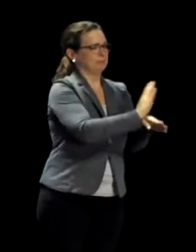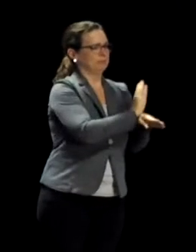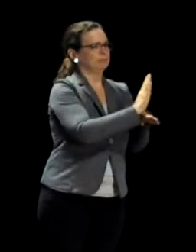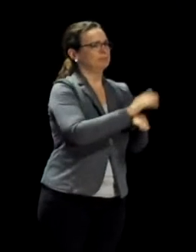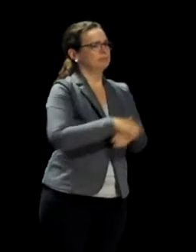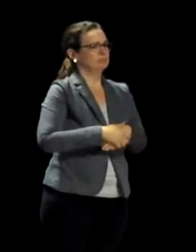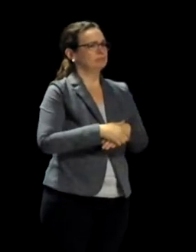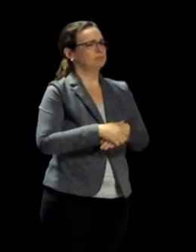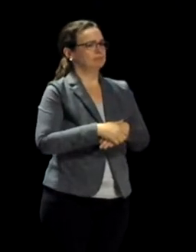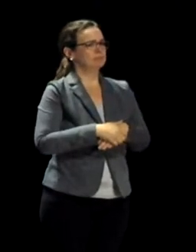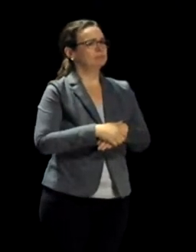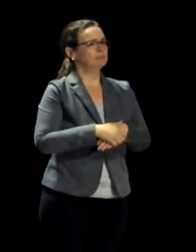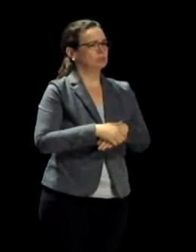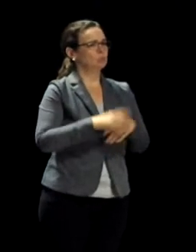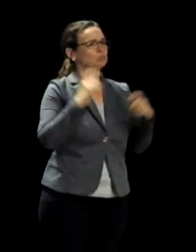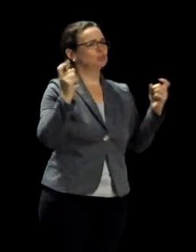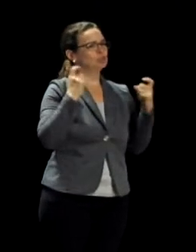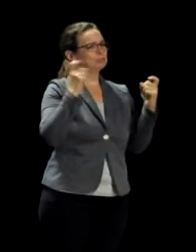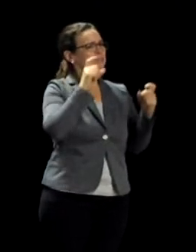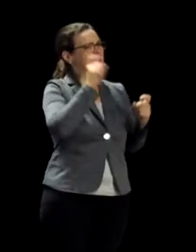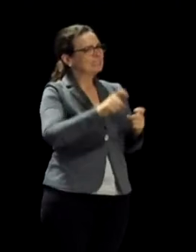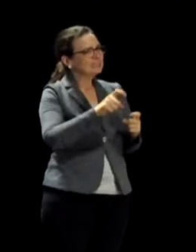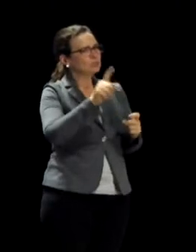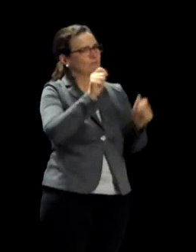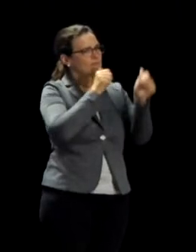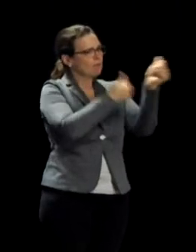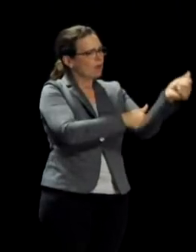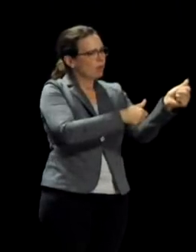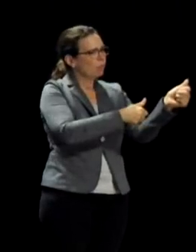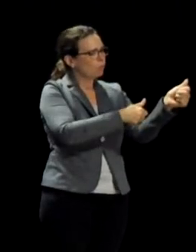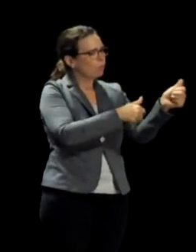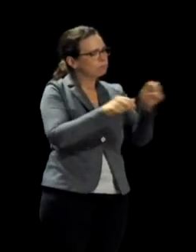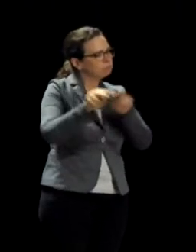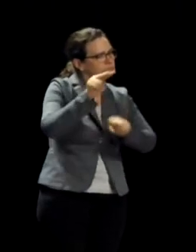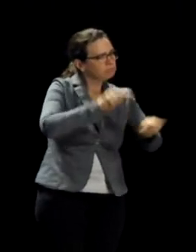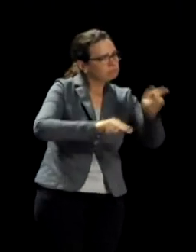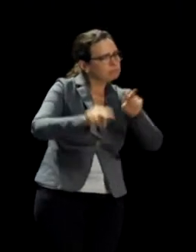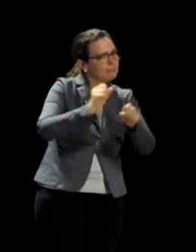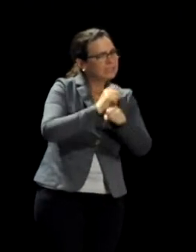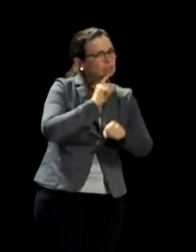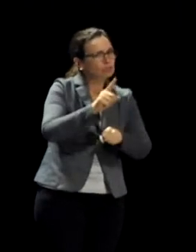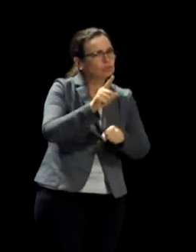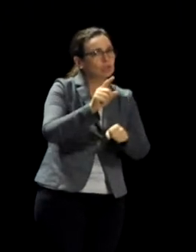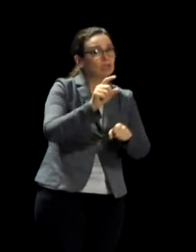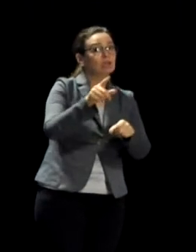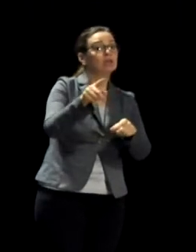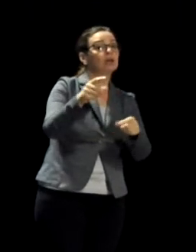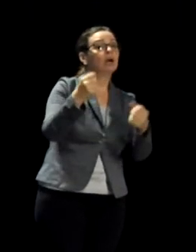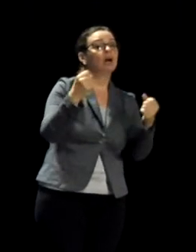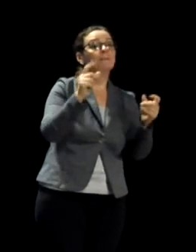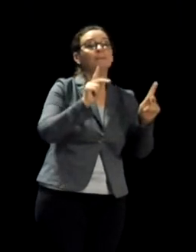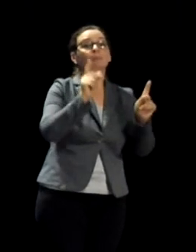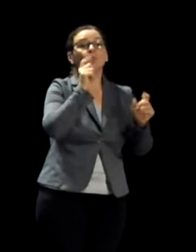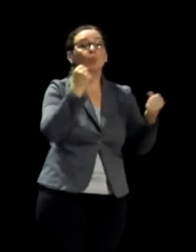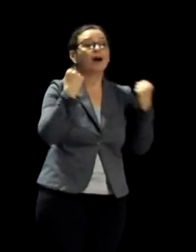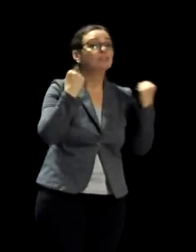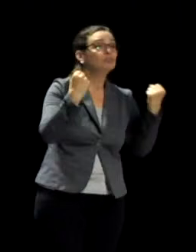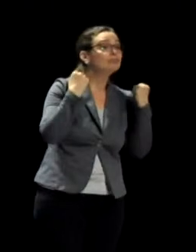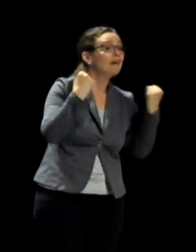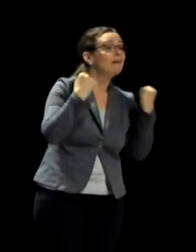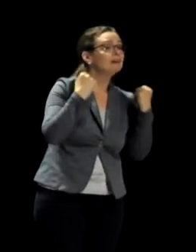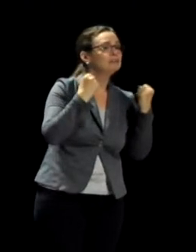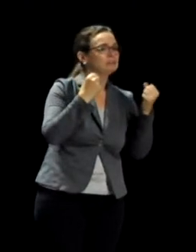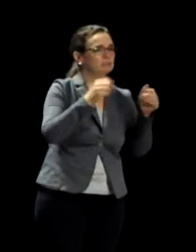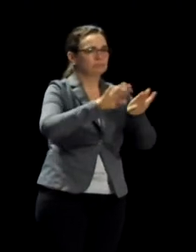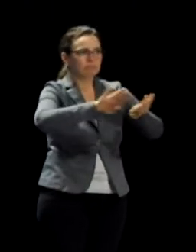that, I don't know what the regs will look like, but I'm sure contact tracing and knowing who's in your facility when will be part of